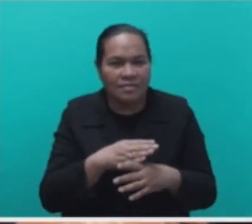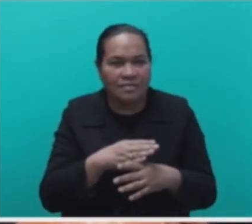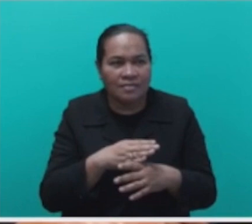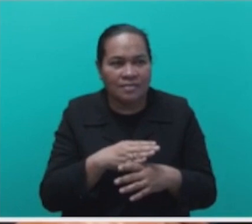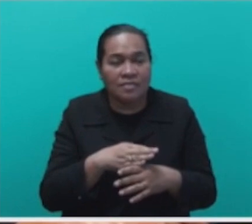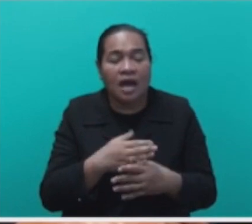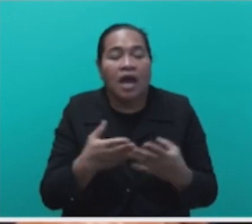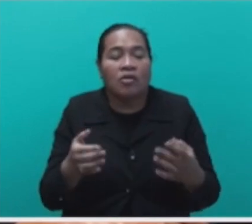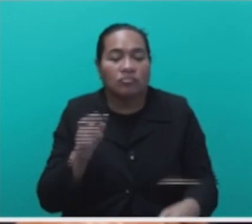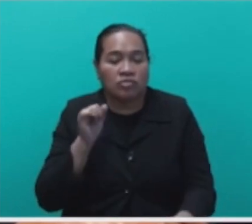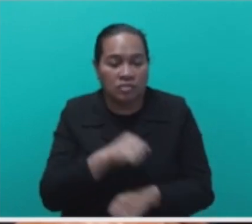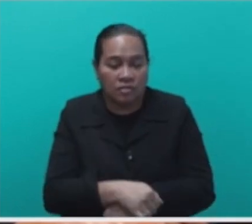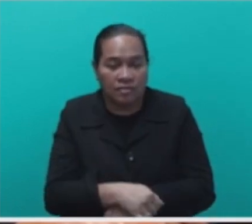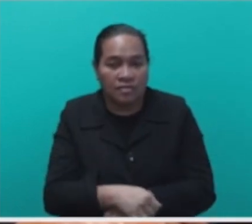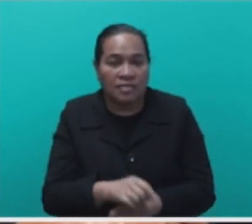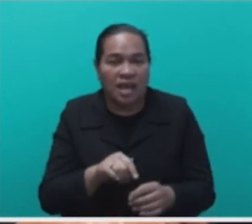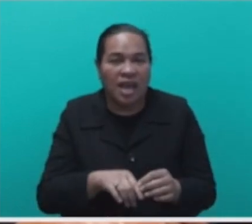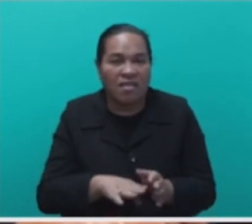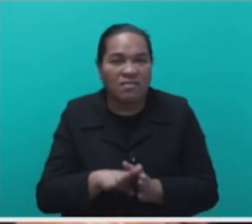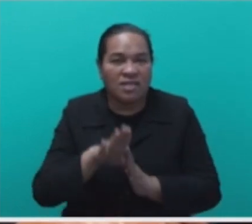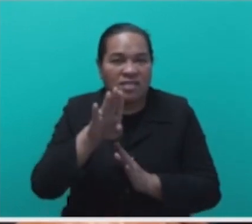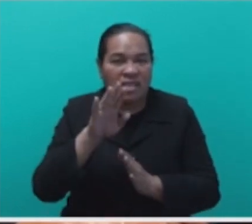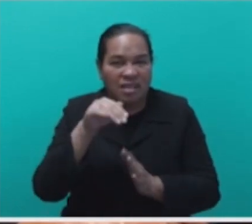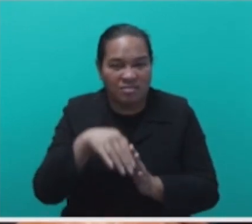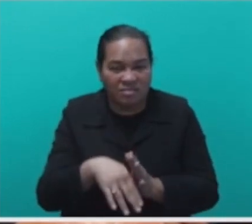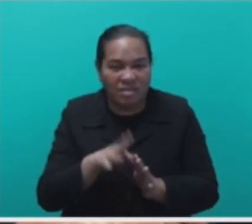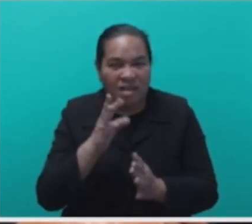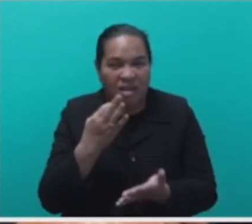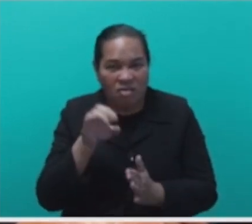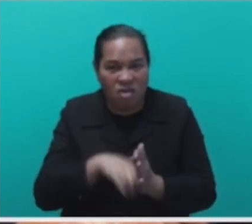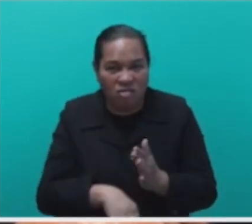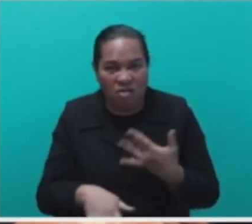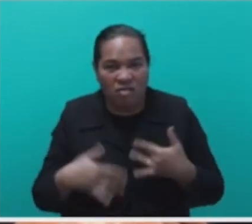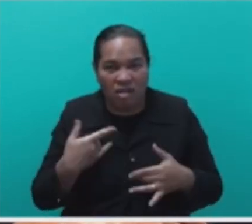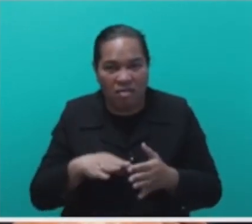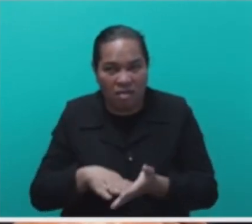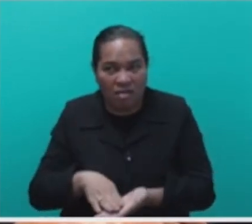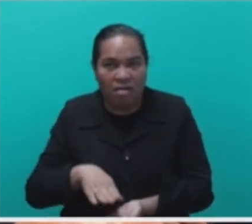countermeasures to tackle inflation and escalating cost of living.